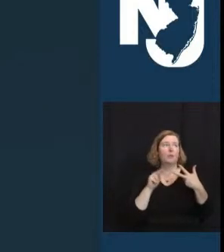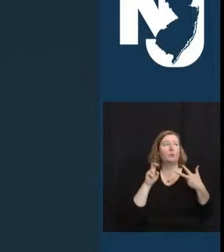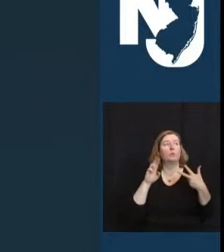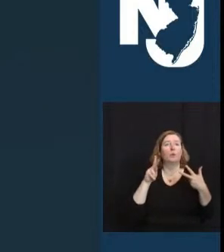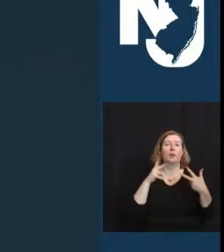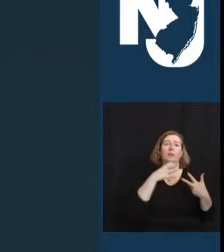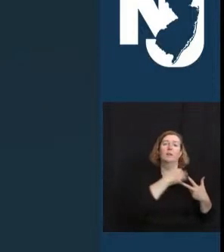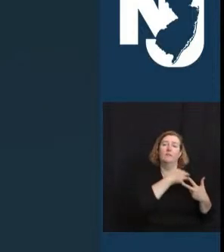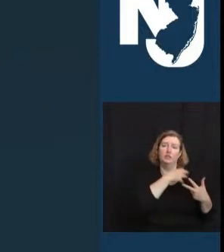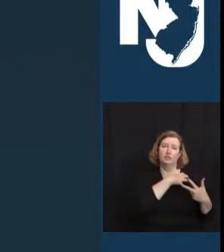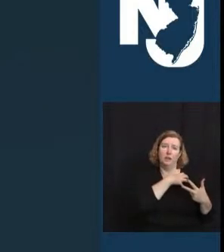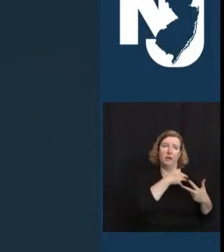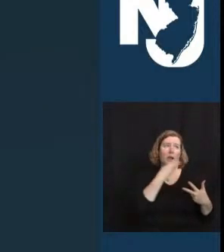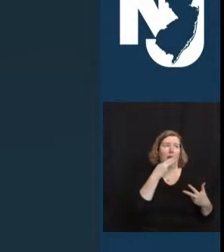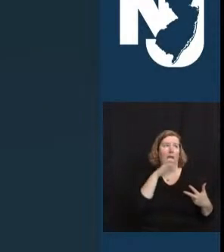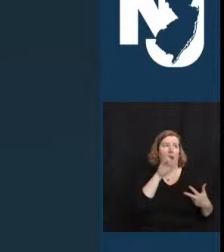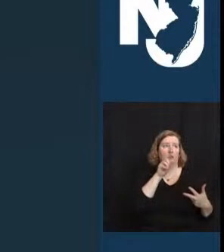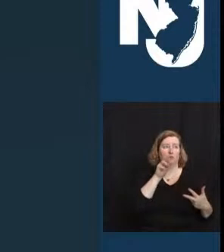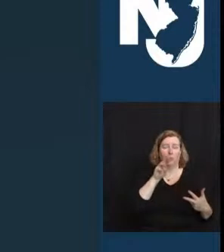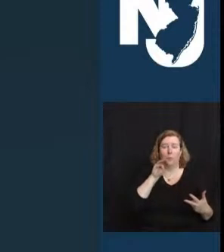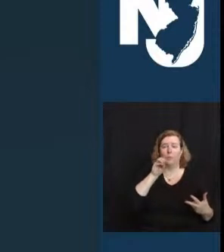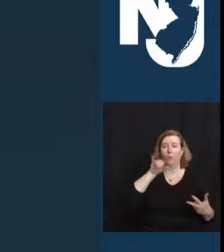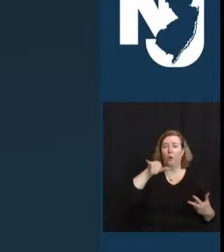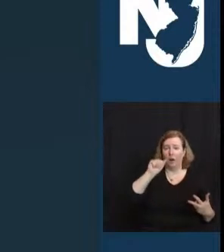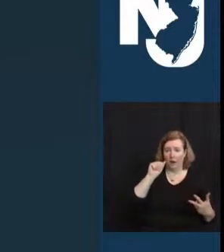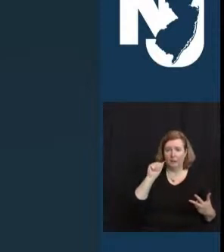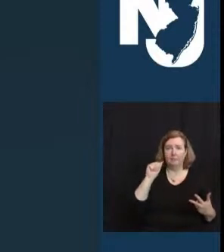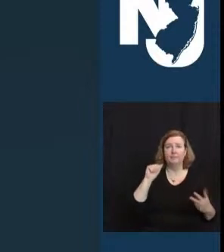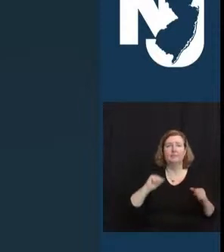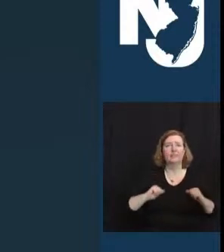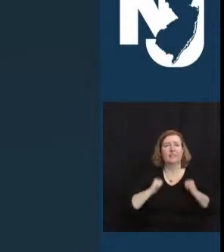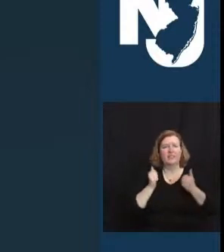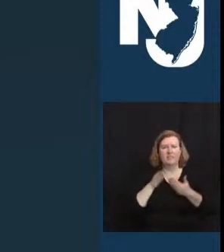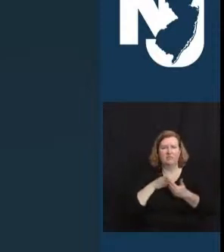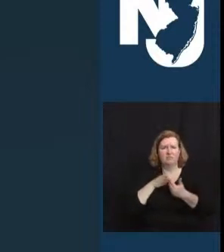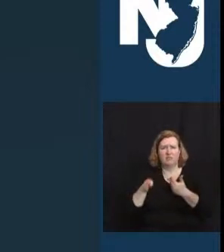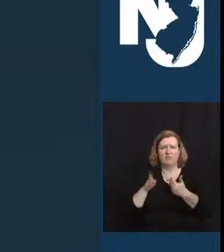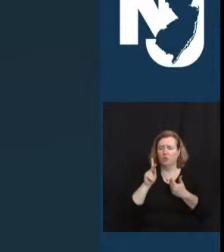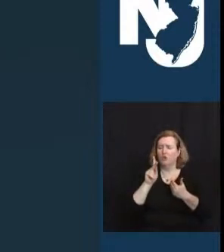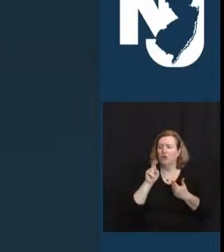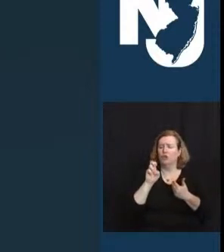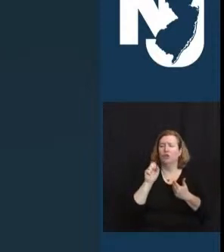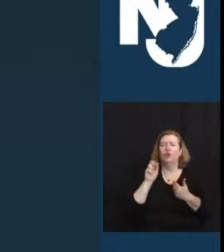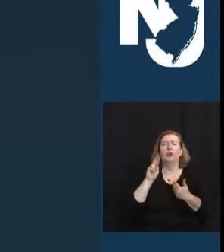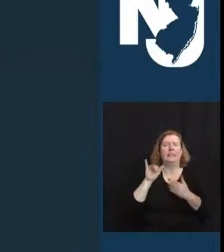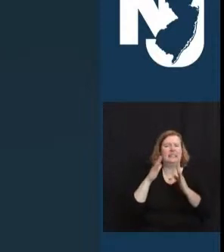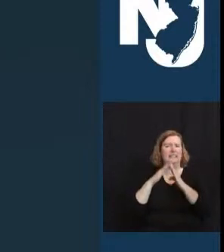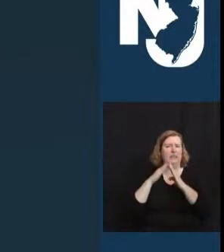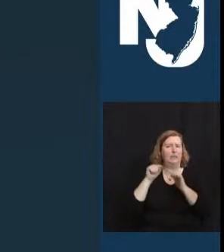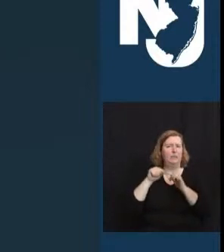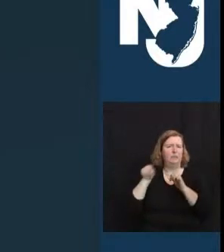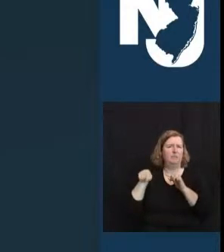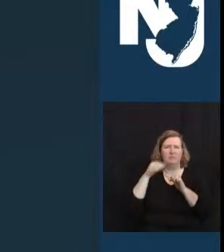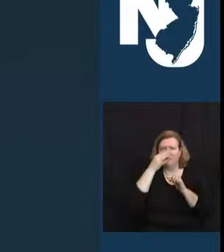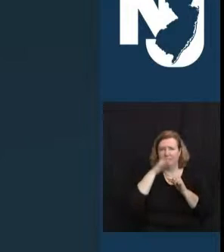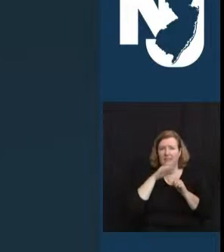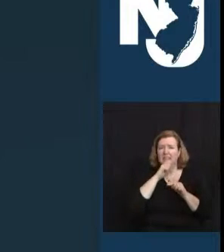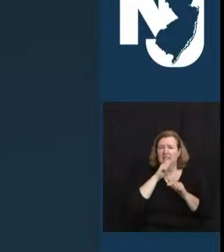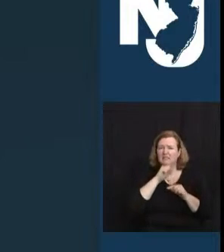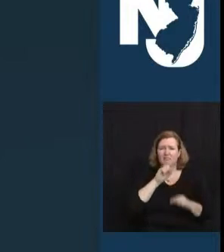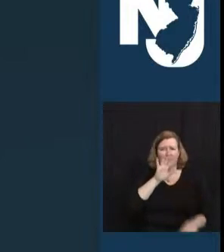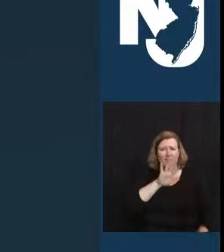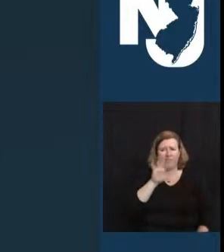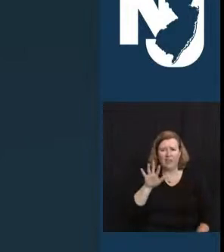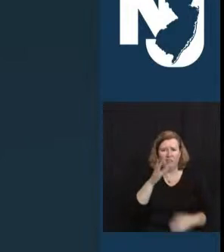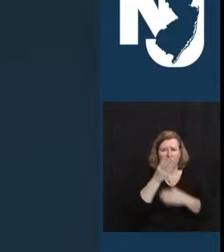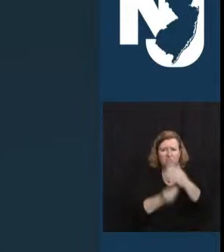Moya. Hector lived in next door Kearney and was just 55 years old at the time of his passing. He was